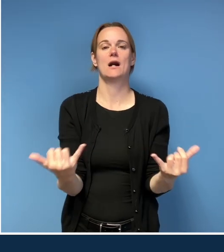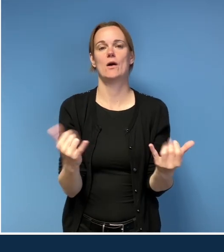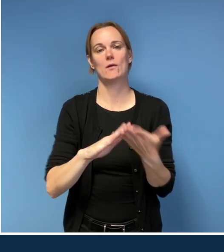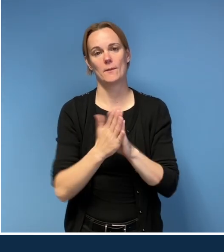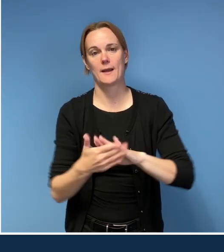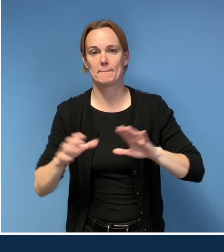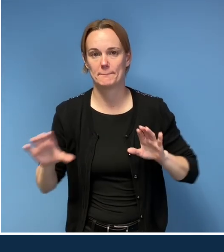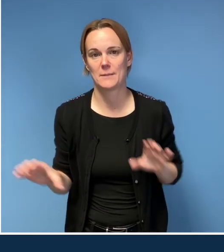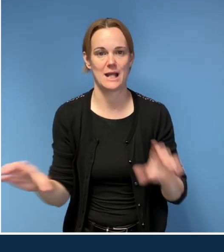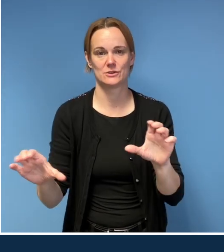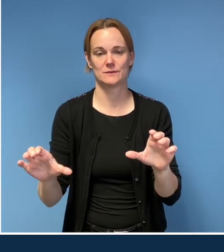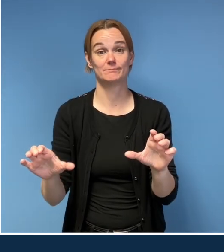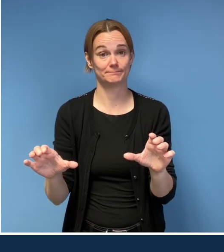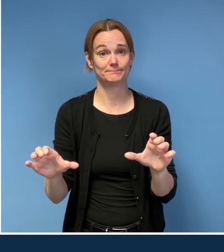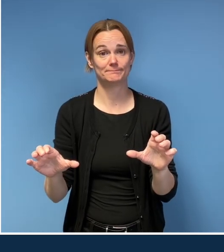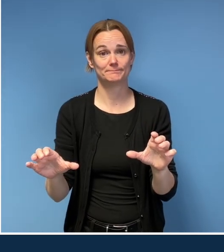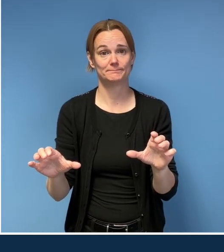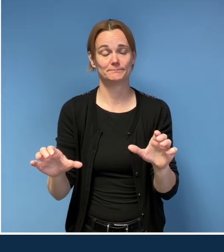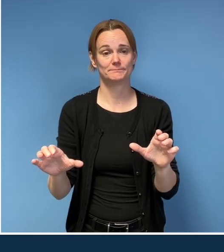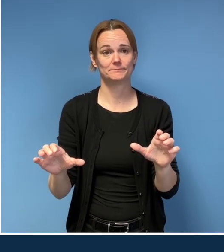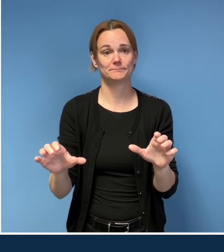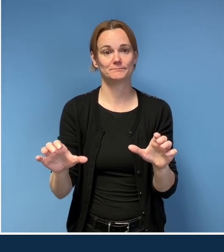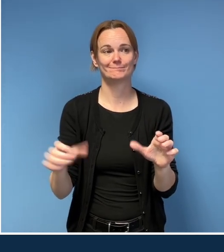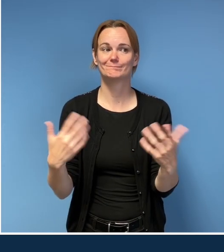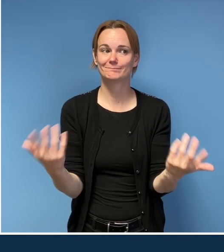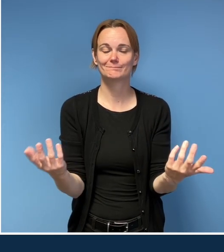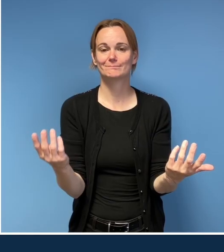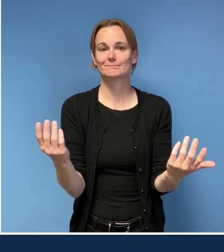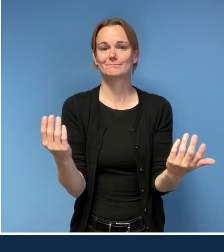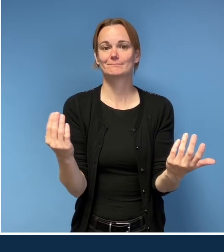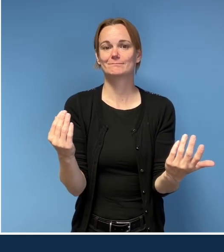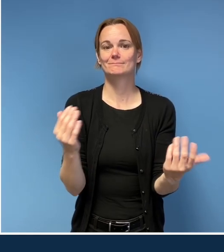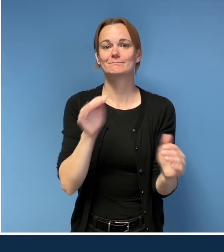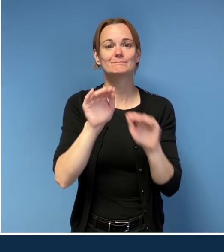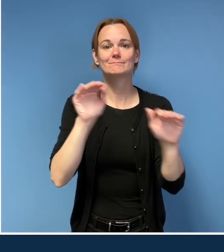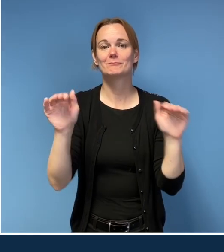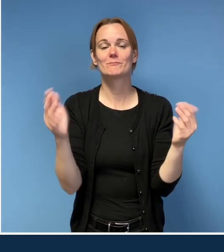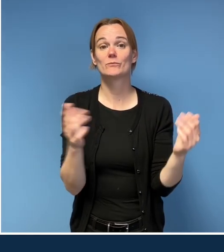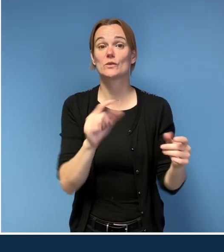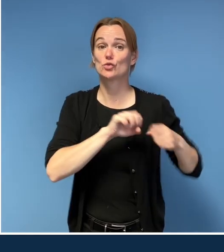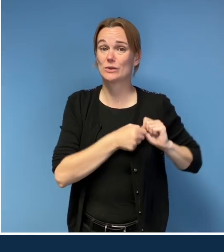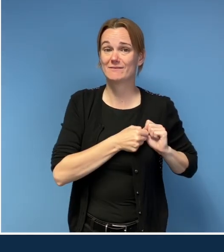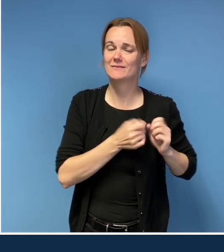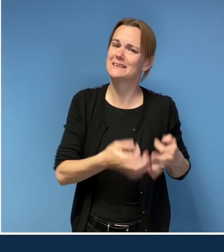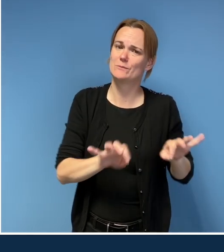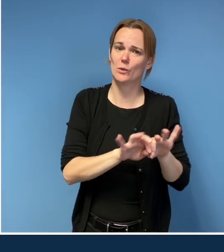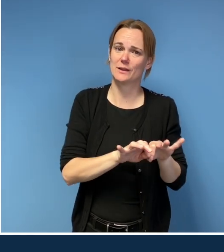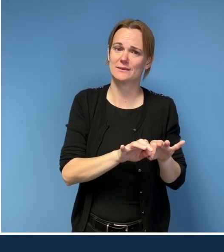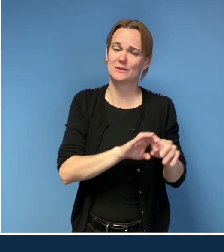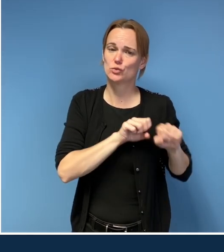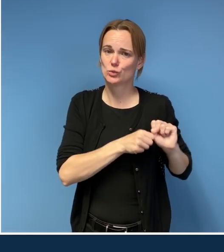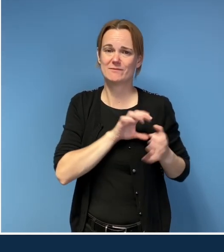action those commitments and reminding everyone that, grief is necessary because it's what grounds us, it